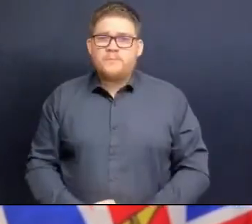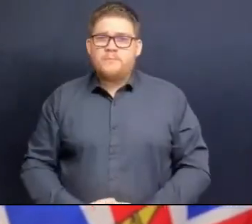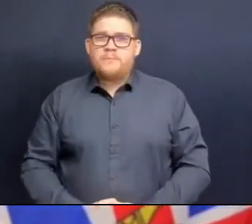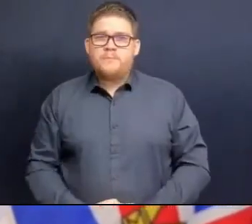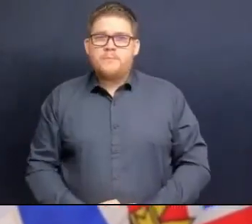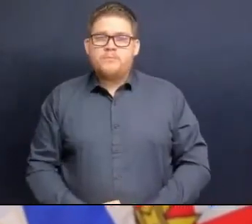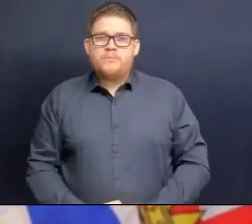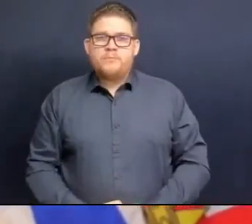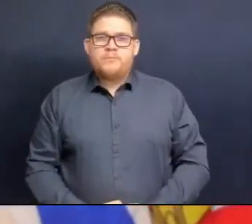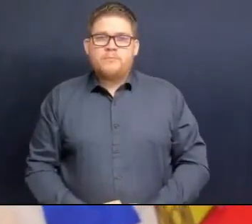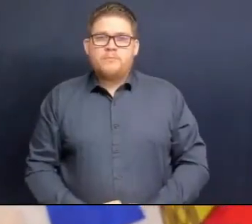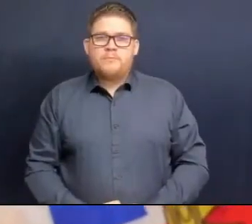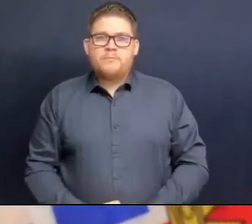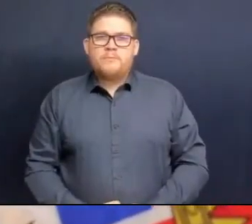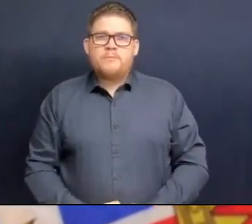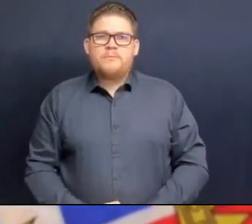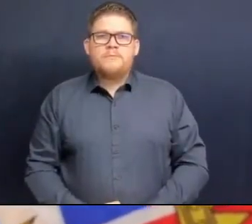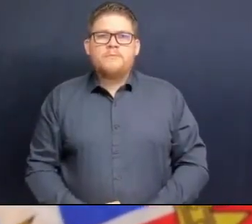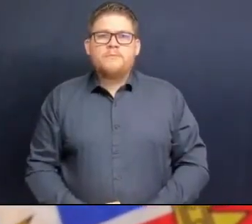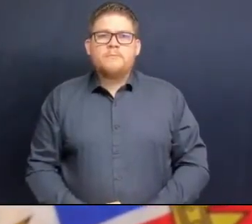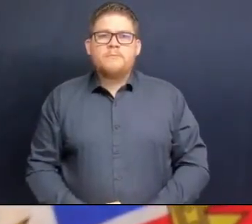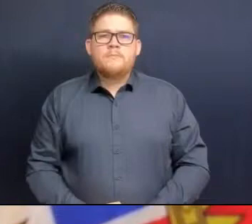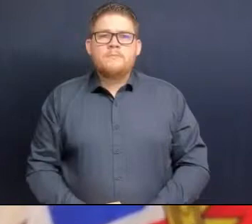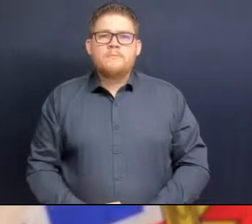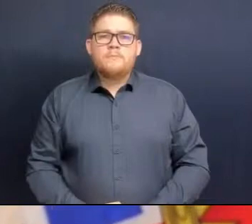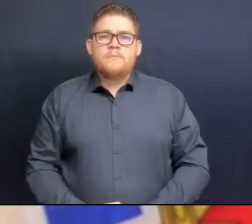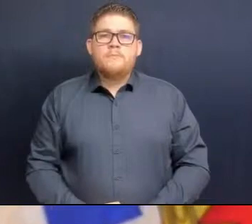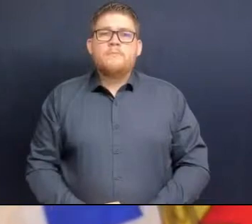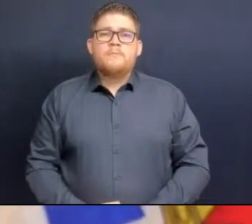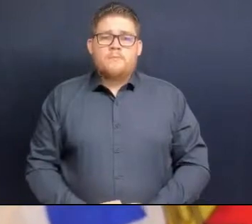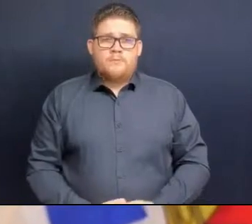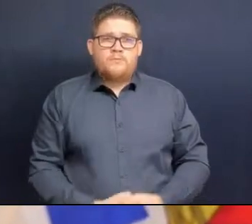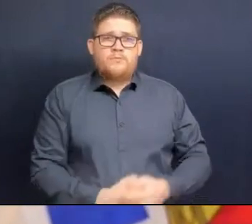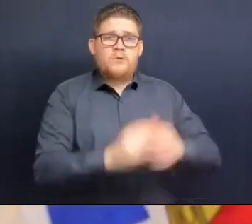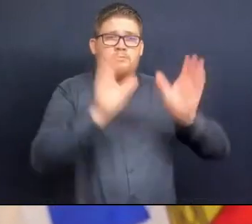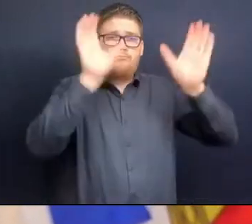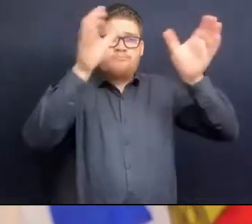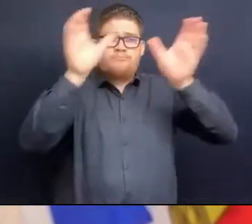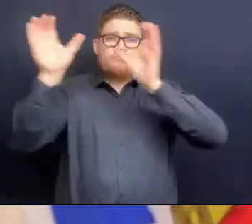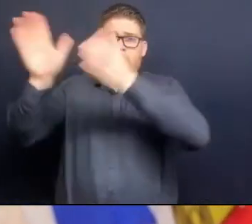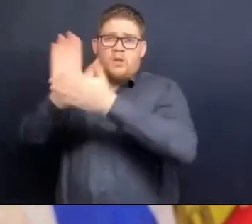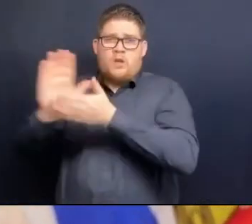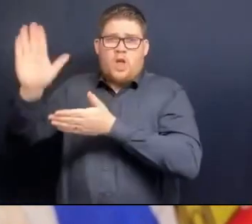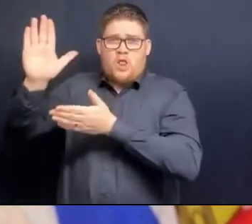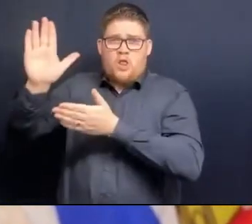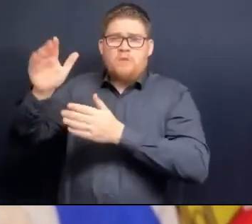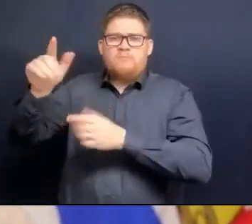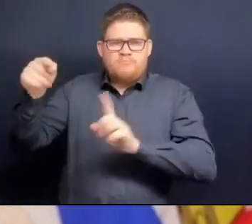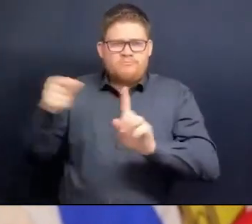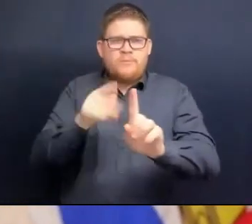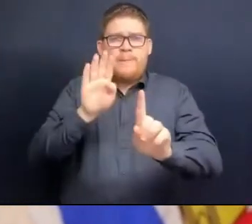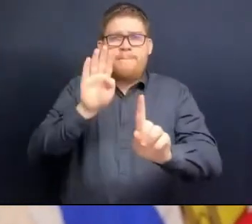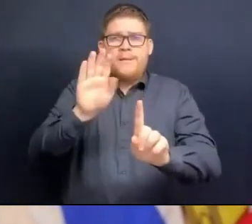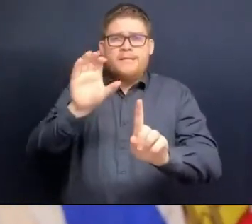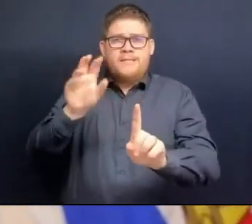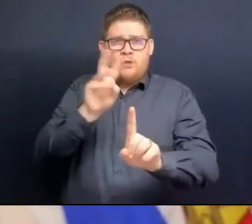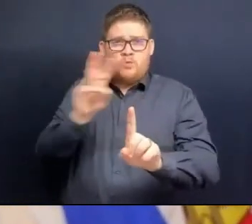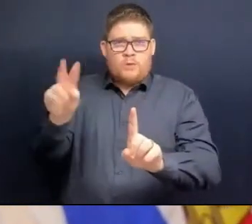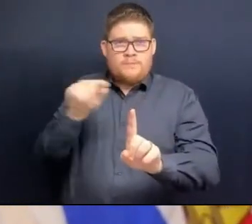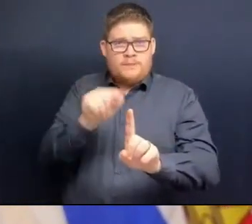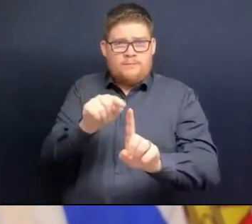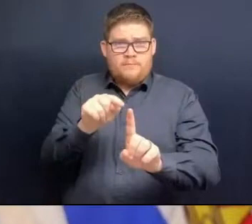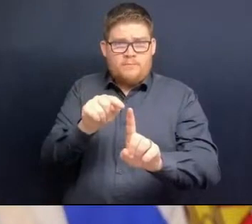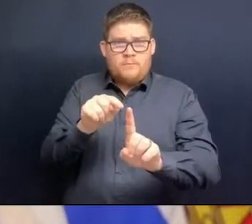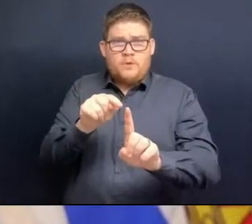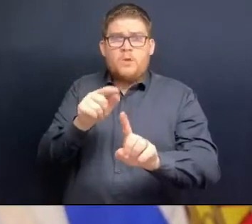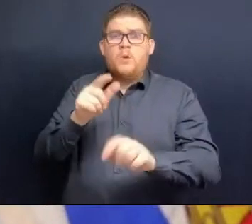Just logistically to that point, Minister, are all the colleges listed on the BC website, are all of the people